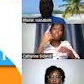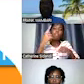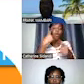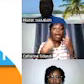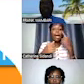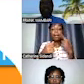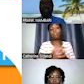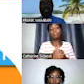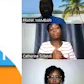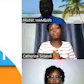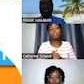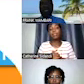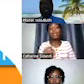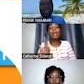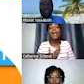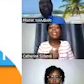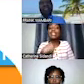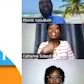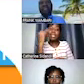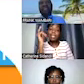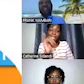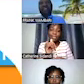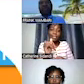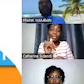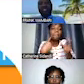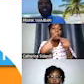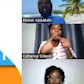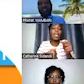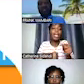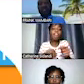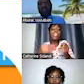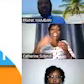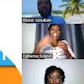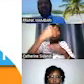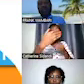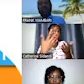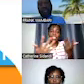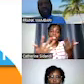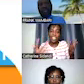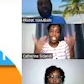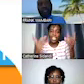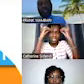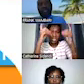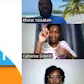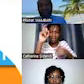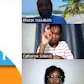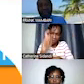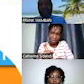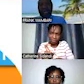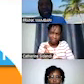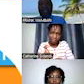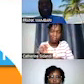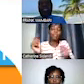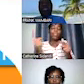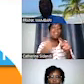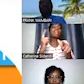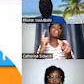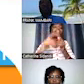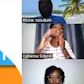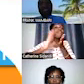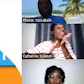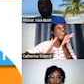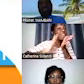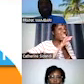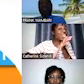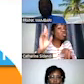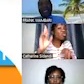Having said that, the next thing that you need to decide and fairly quickly is to use the